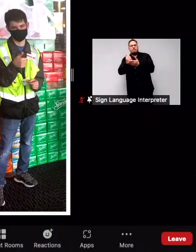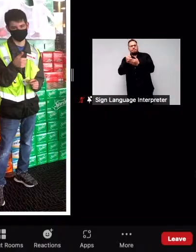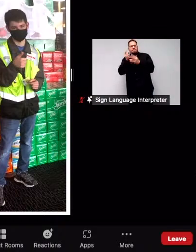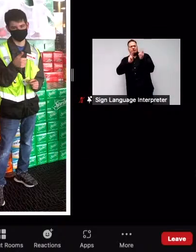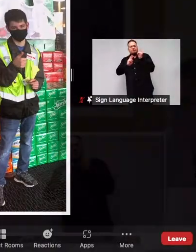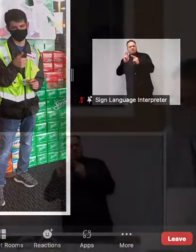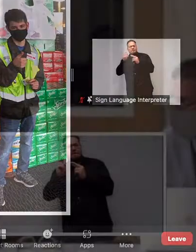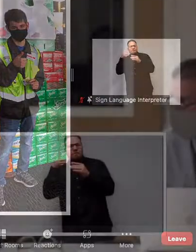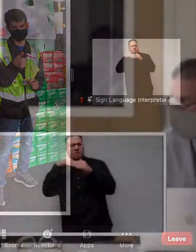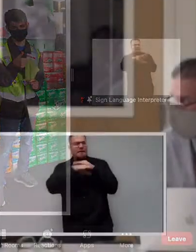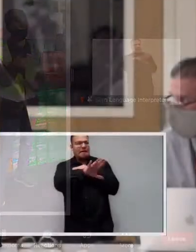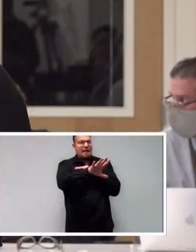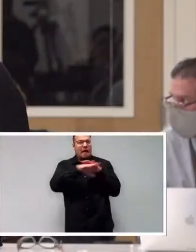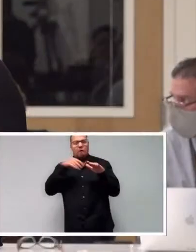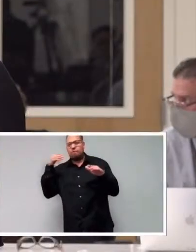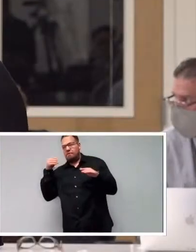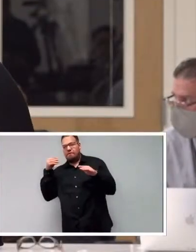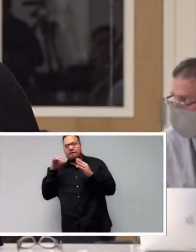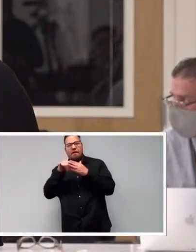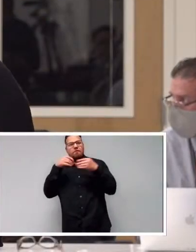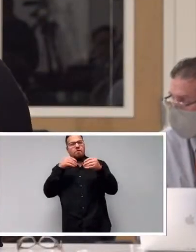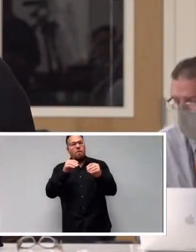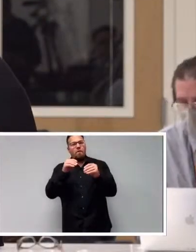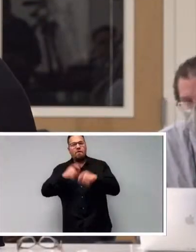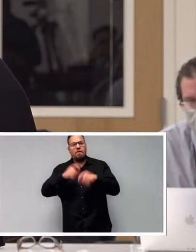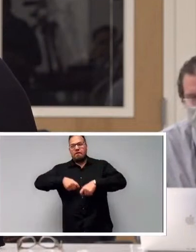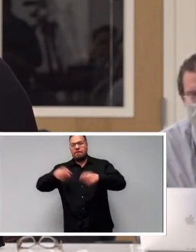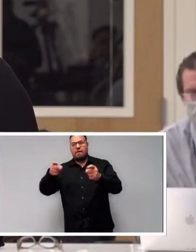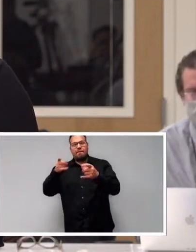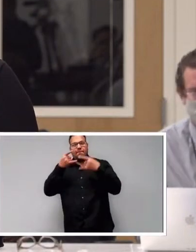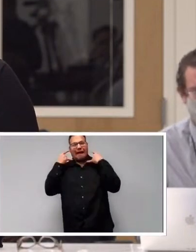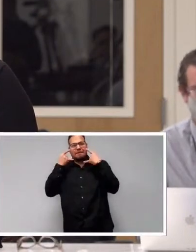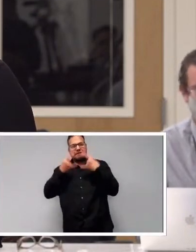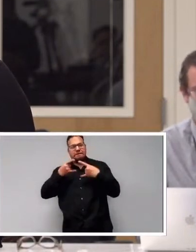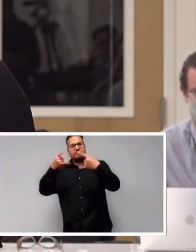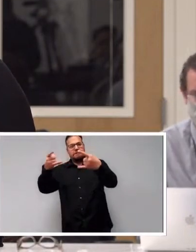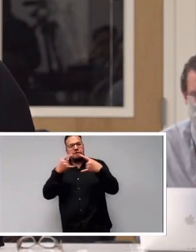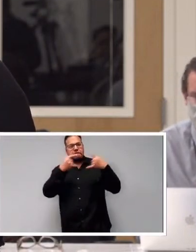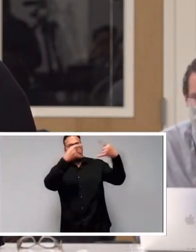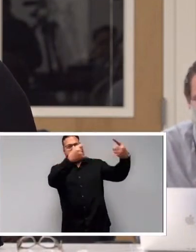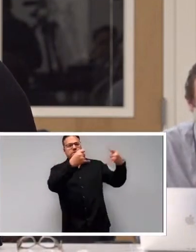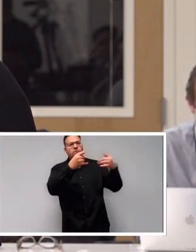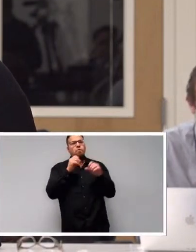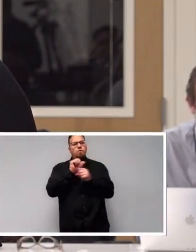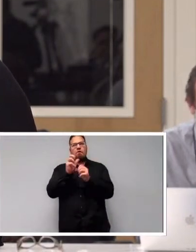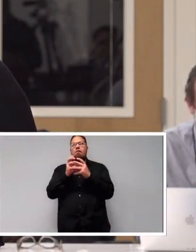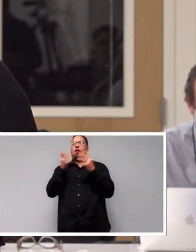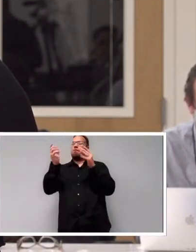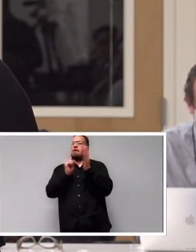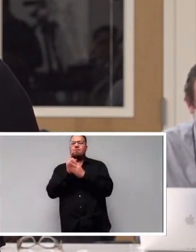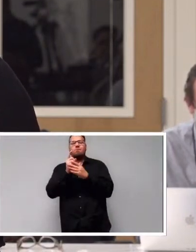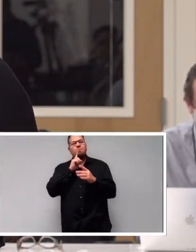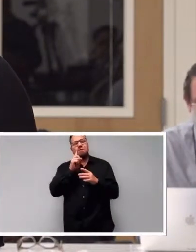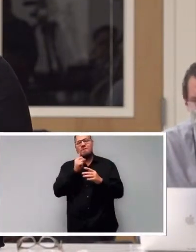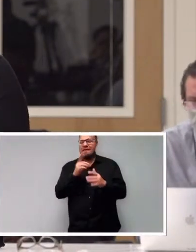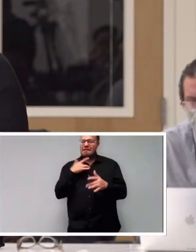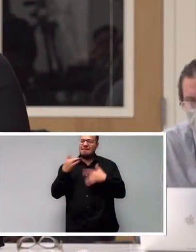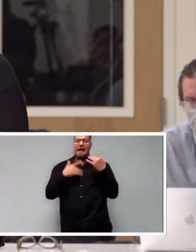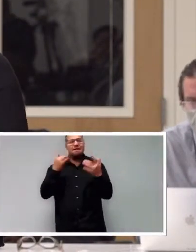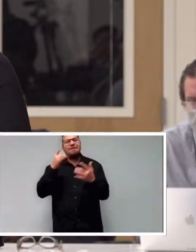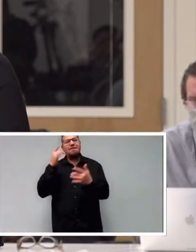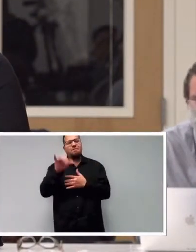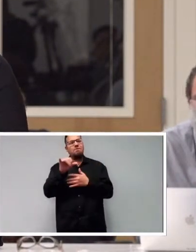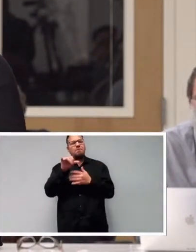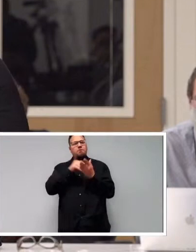outs of the grocery store and to hand out masks, and he was working a lot of hours. He was pretty excited, and this was a student